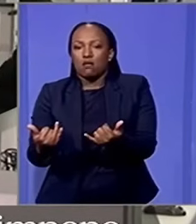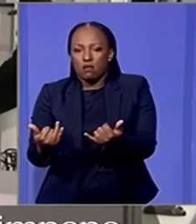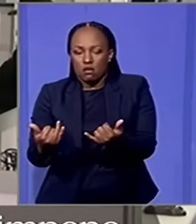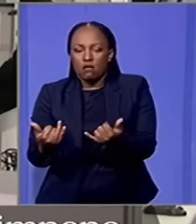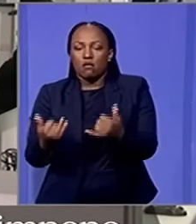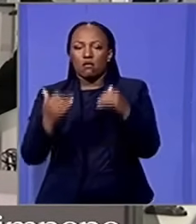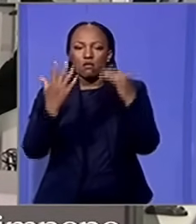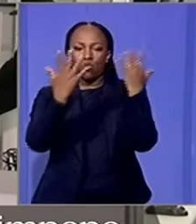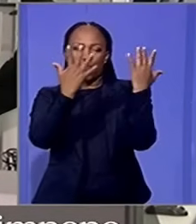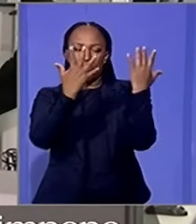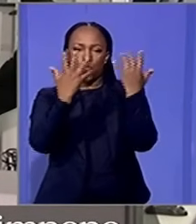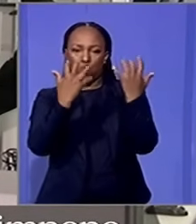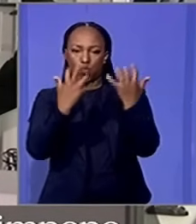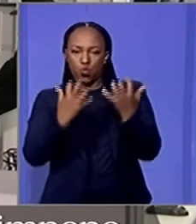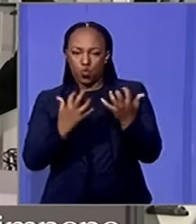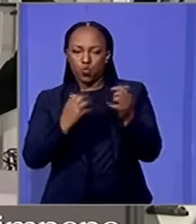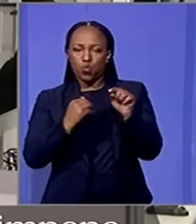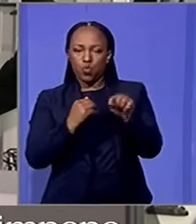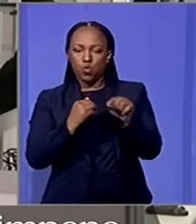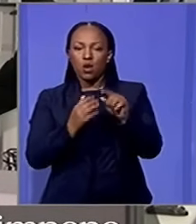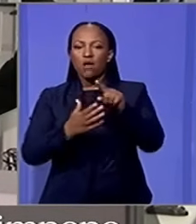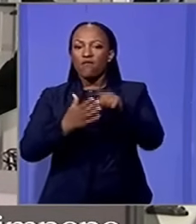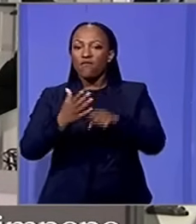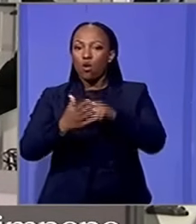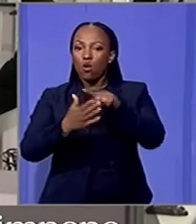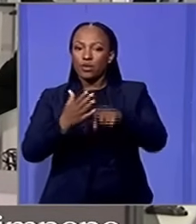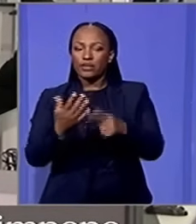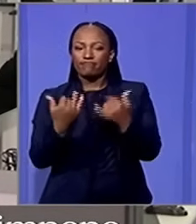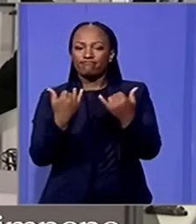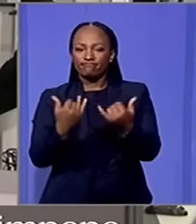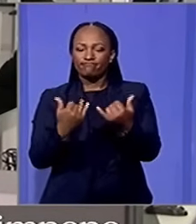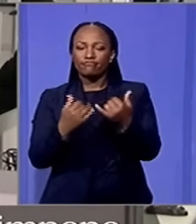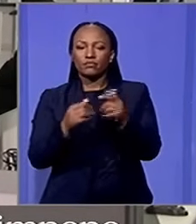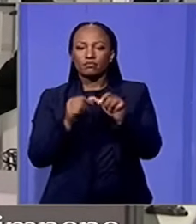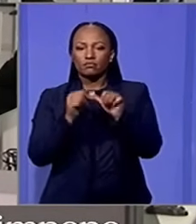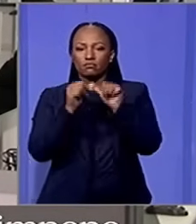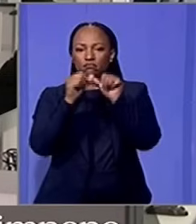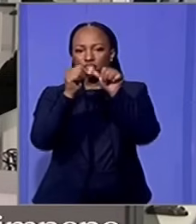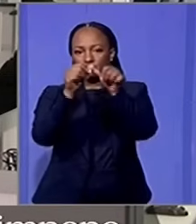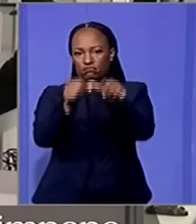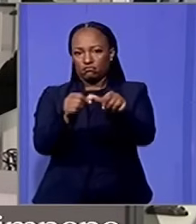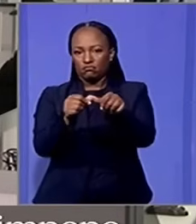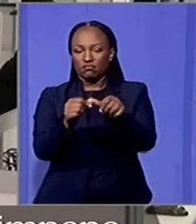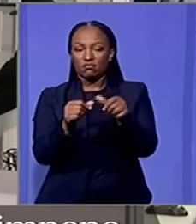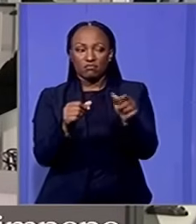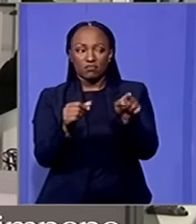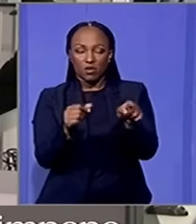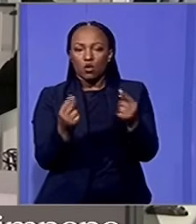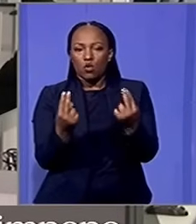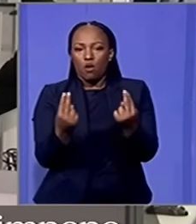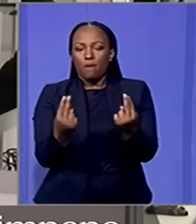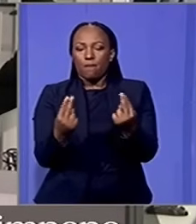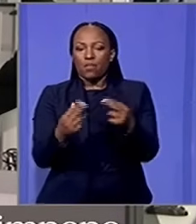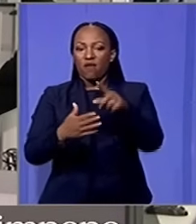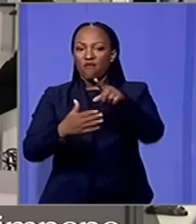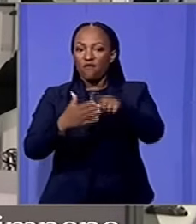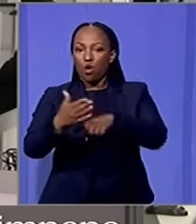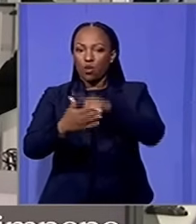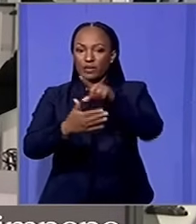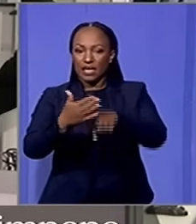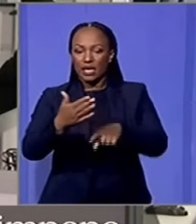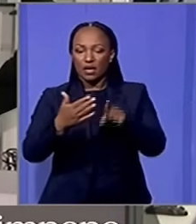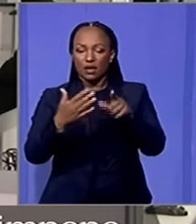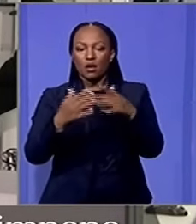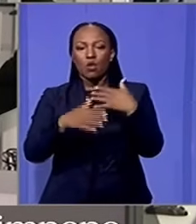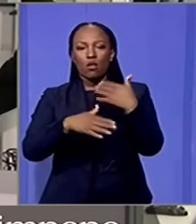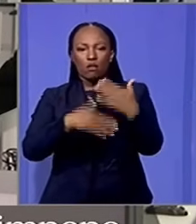dipholo kgotsa dipalo tsa go bala ga divoutu tseno e santse e tlile go tswelela pele. Re solofela gore go bala ga divoutu tseno go tlile